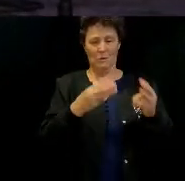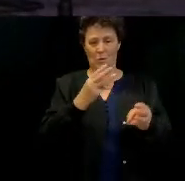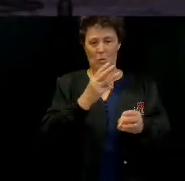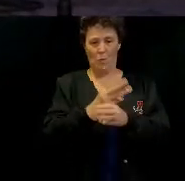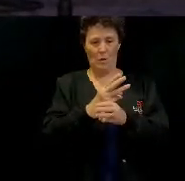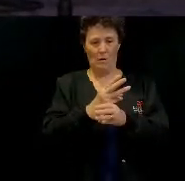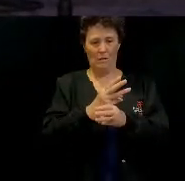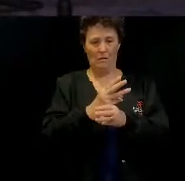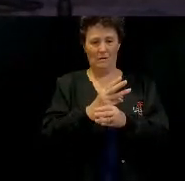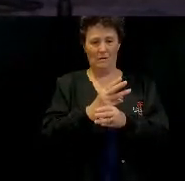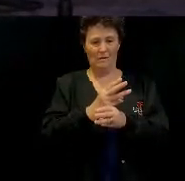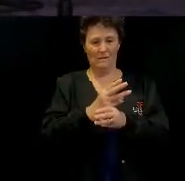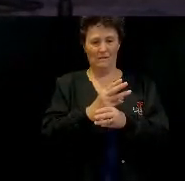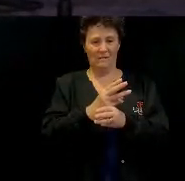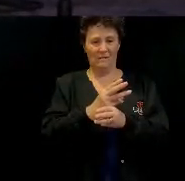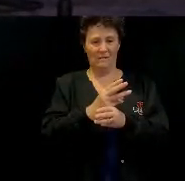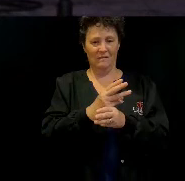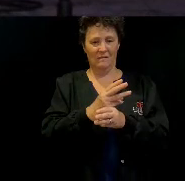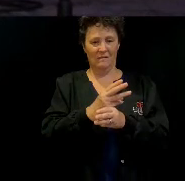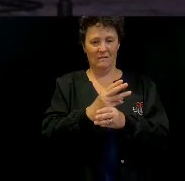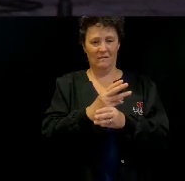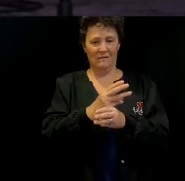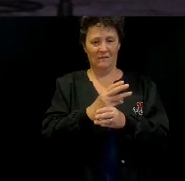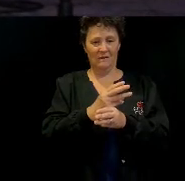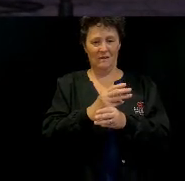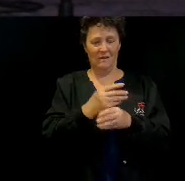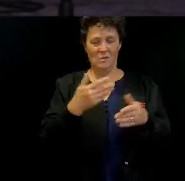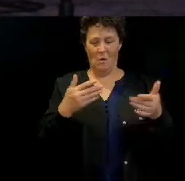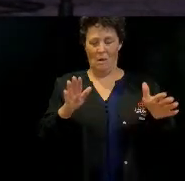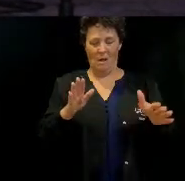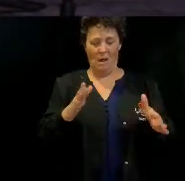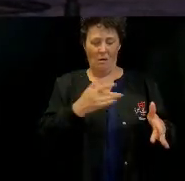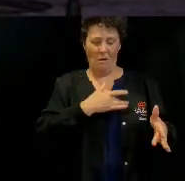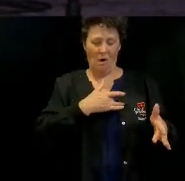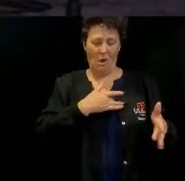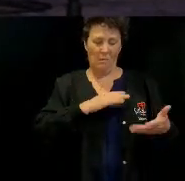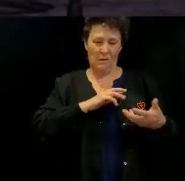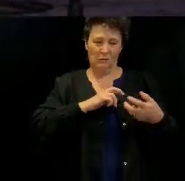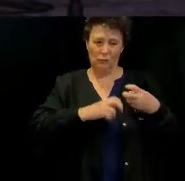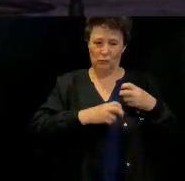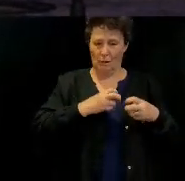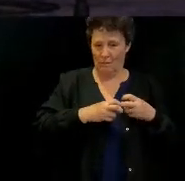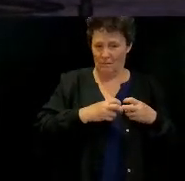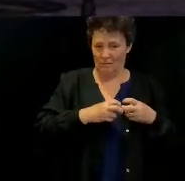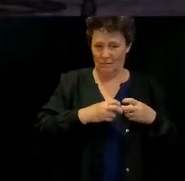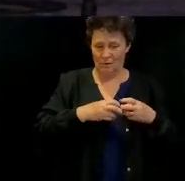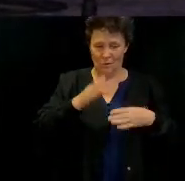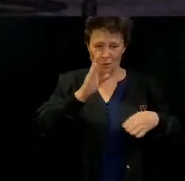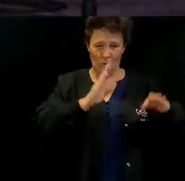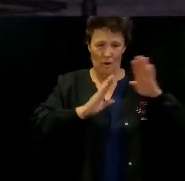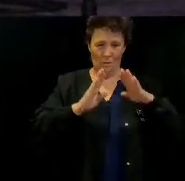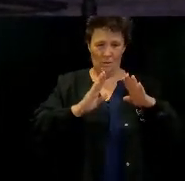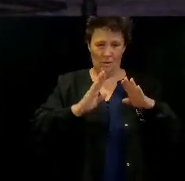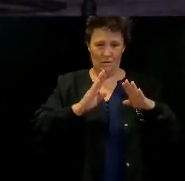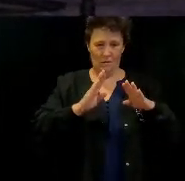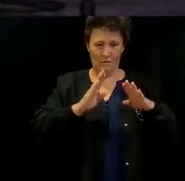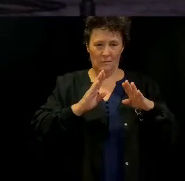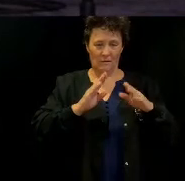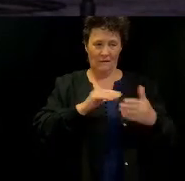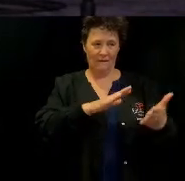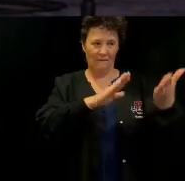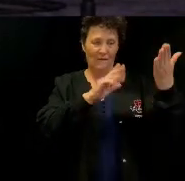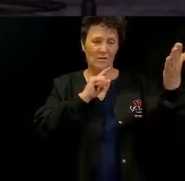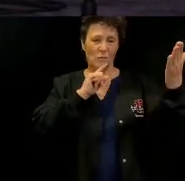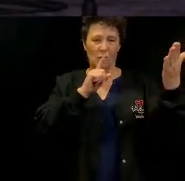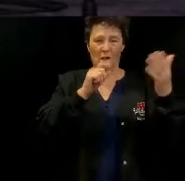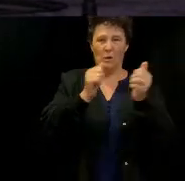I give to you. Don't let your heart be troubled, Amen. And don't let it be afraid." You face reality with